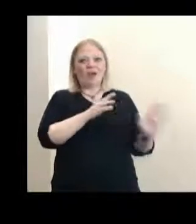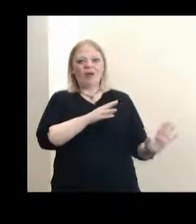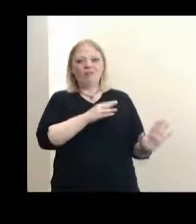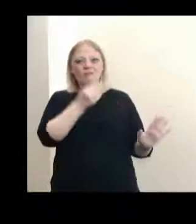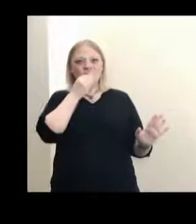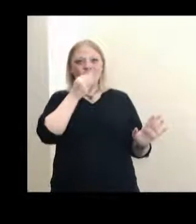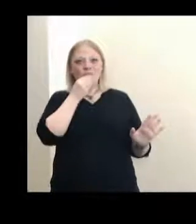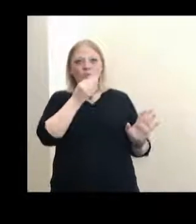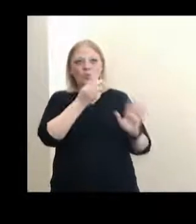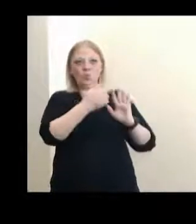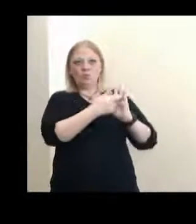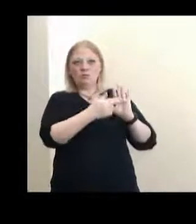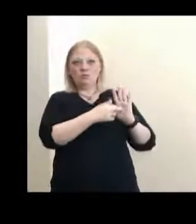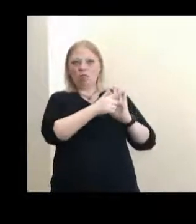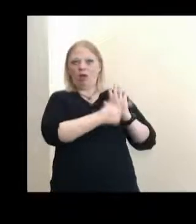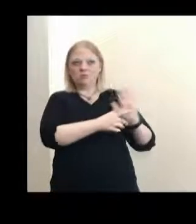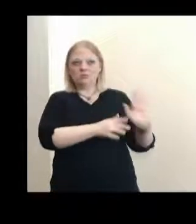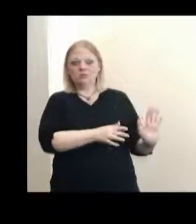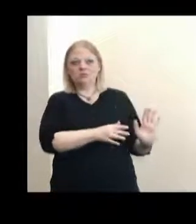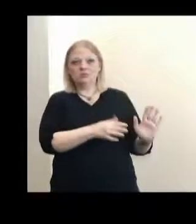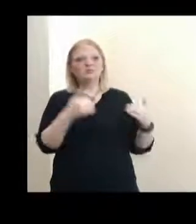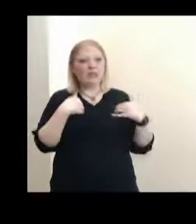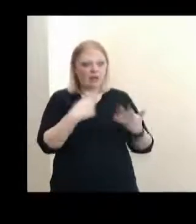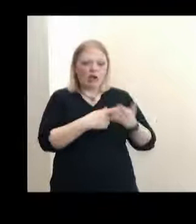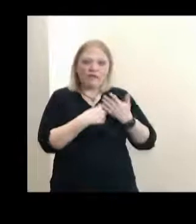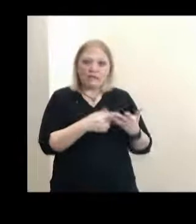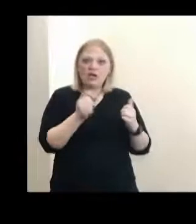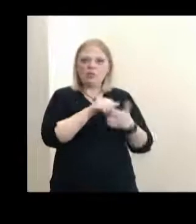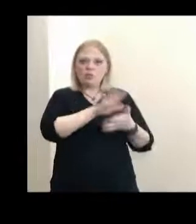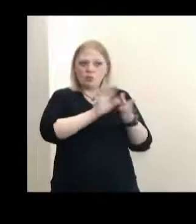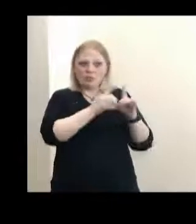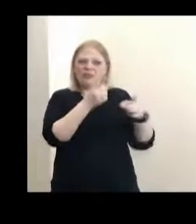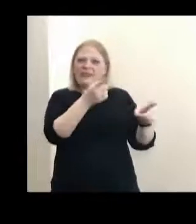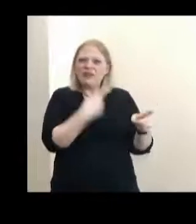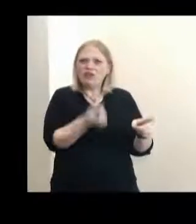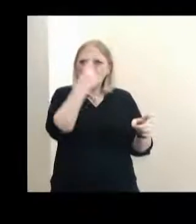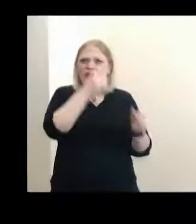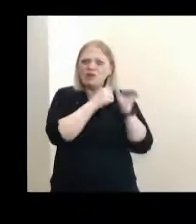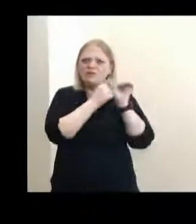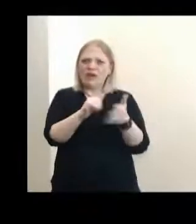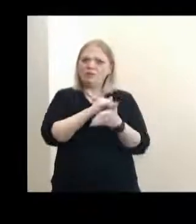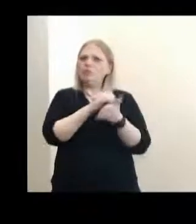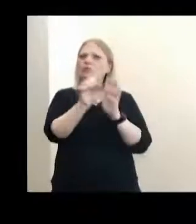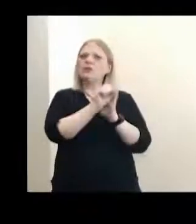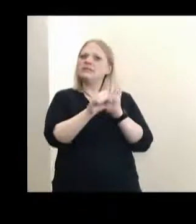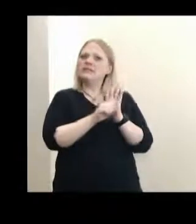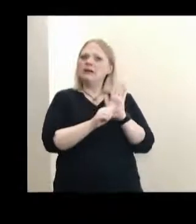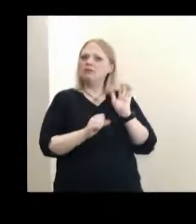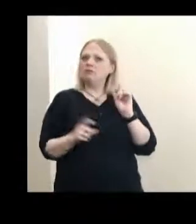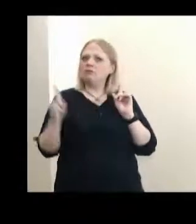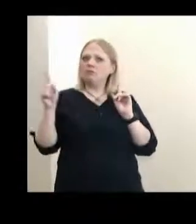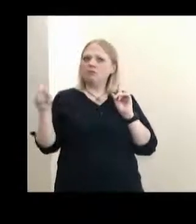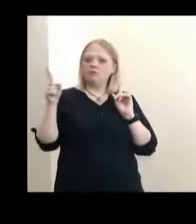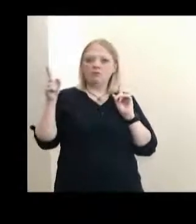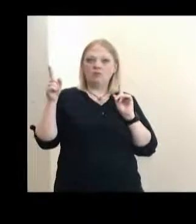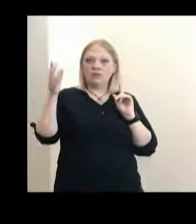had lots of conversations with the school districts. They understand that they have to follow New York State guidelines. They've been